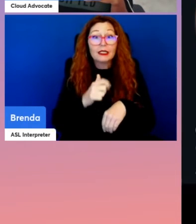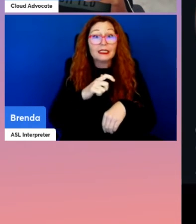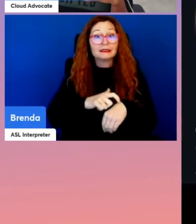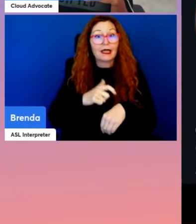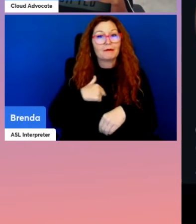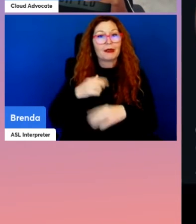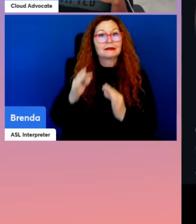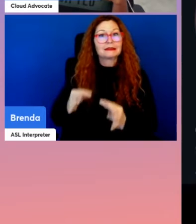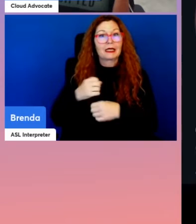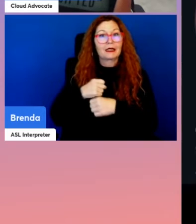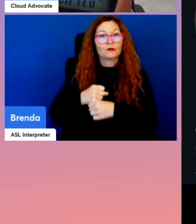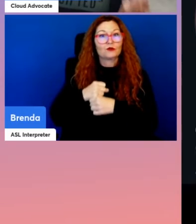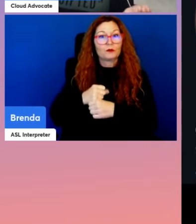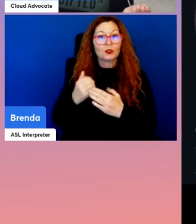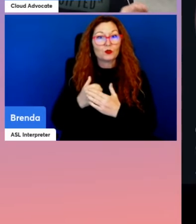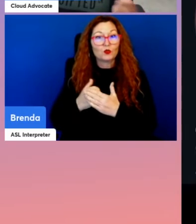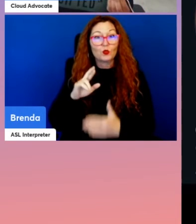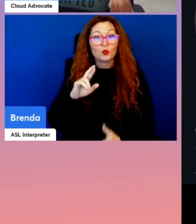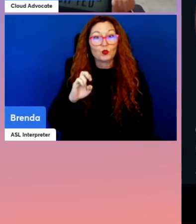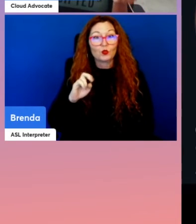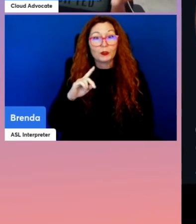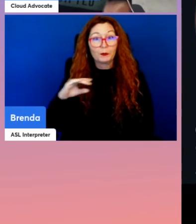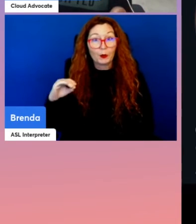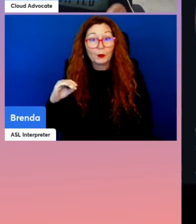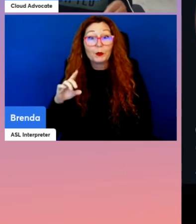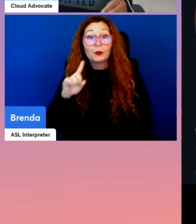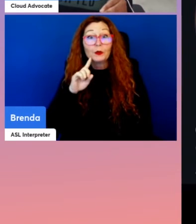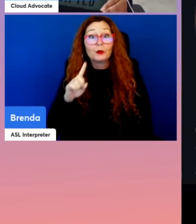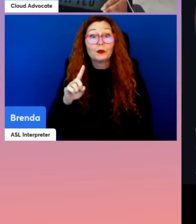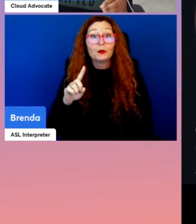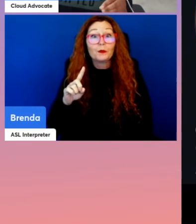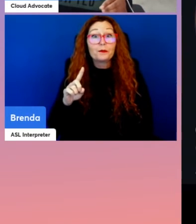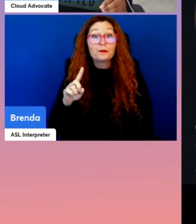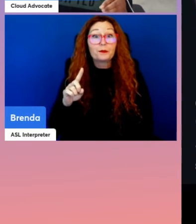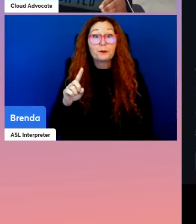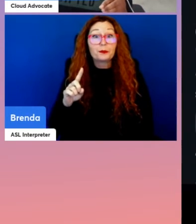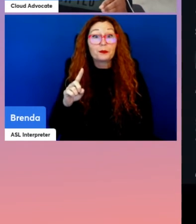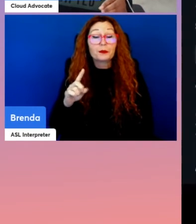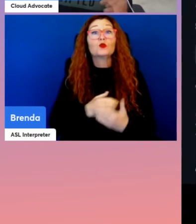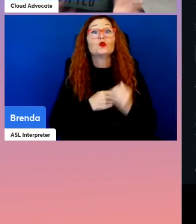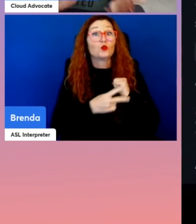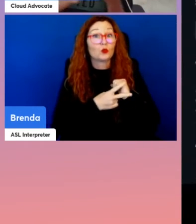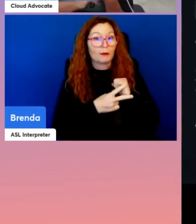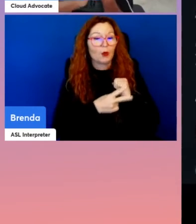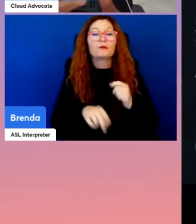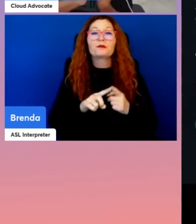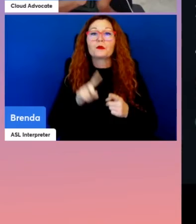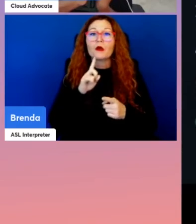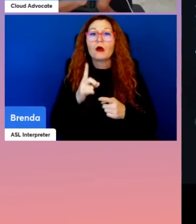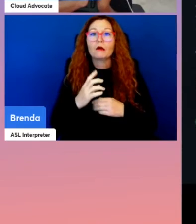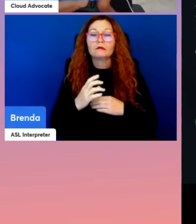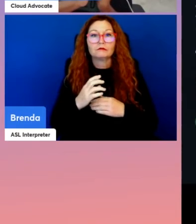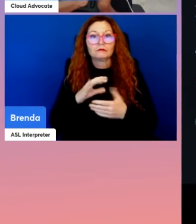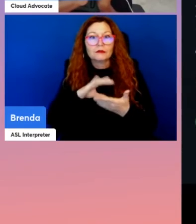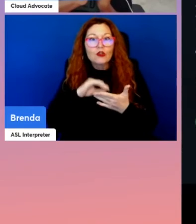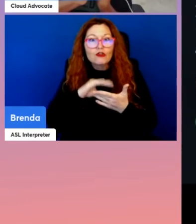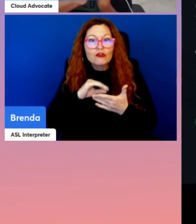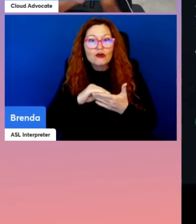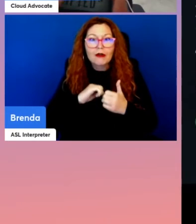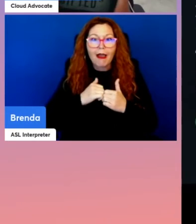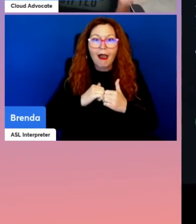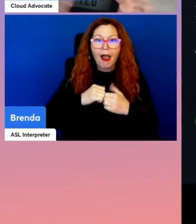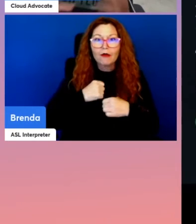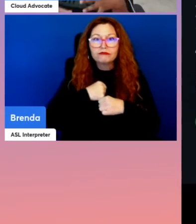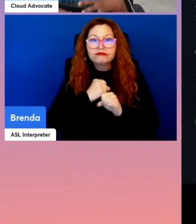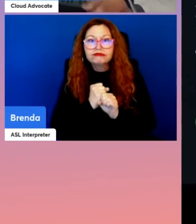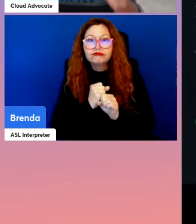a new repo, which forced me to learn how to go create a Docker image for this and then